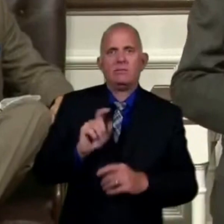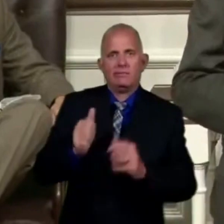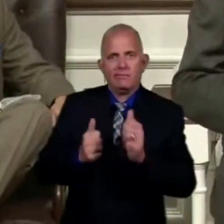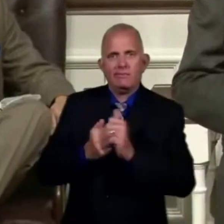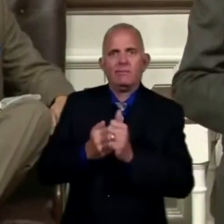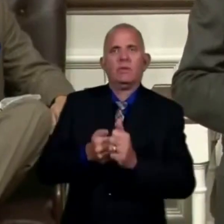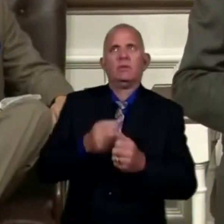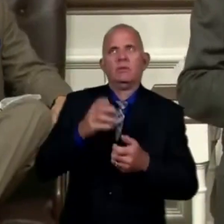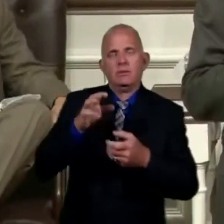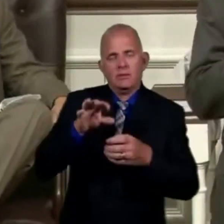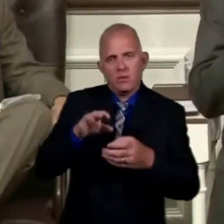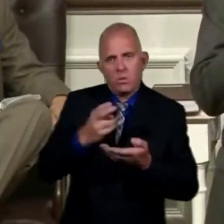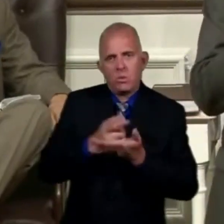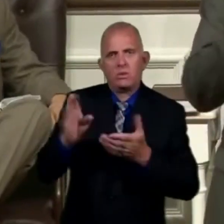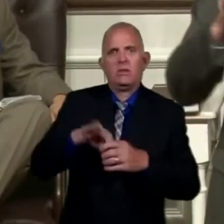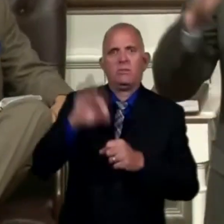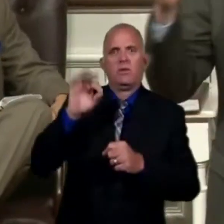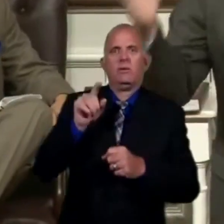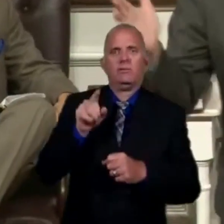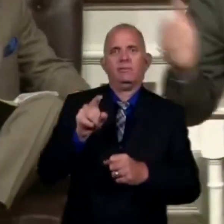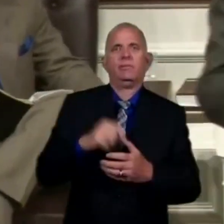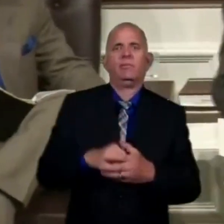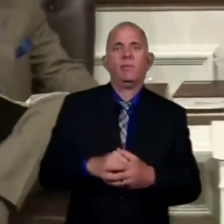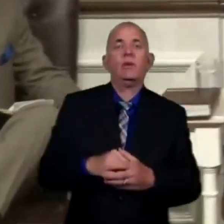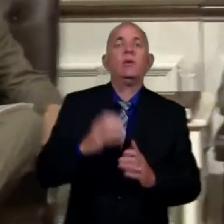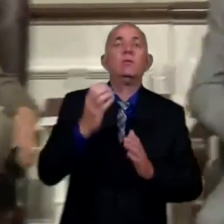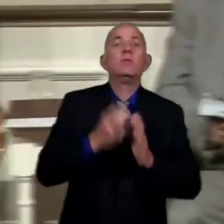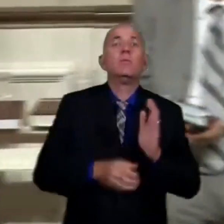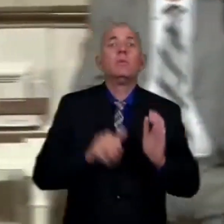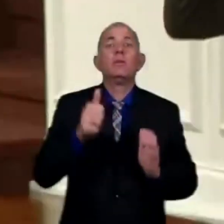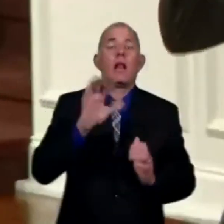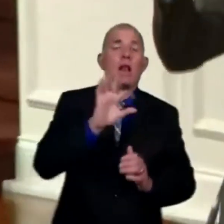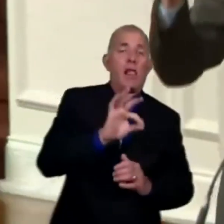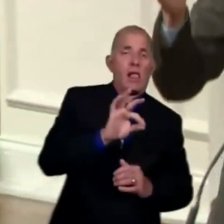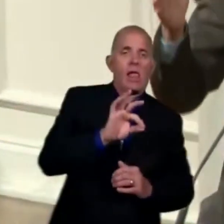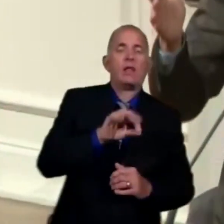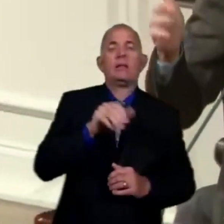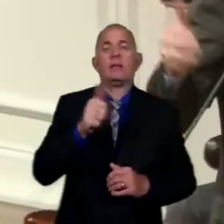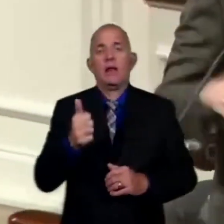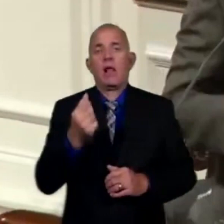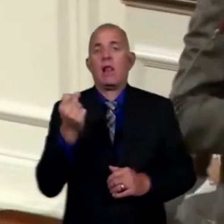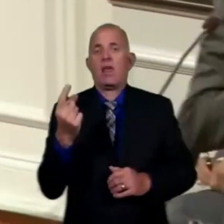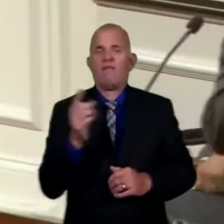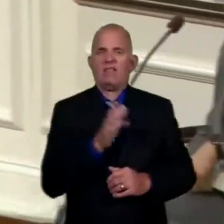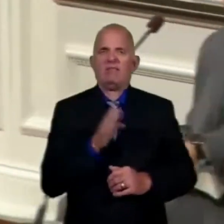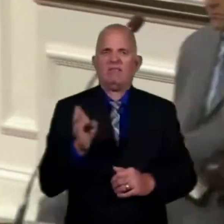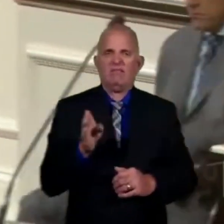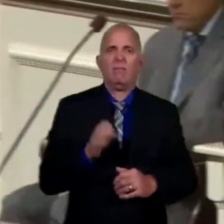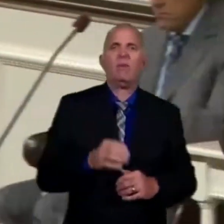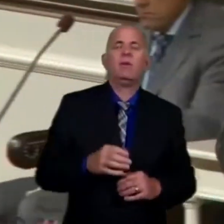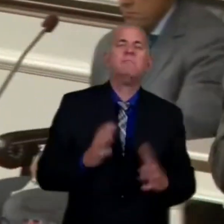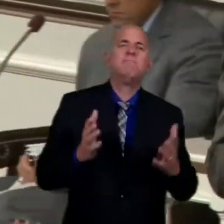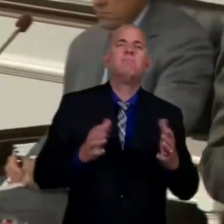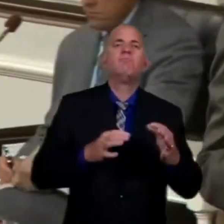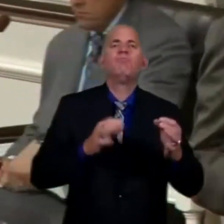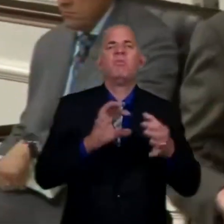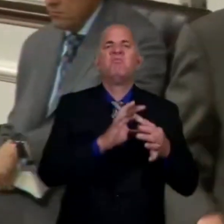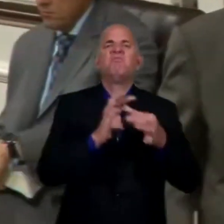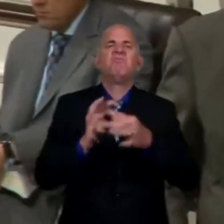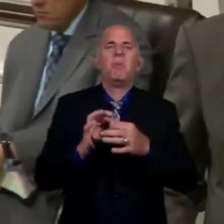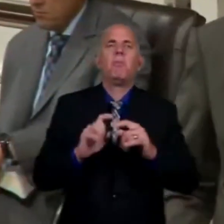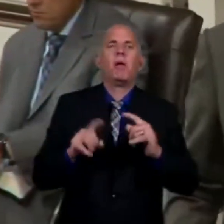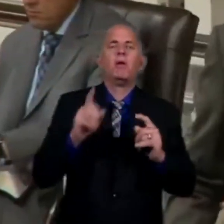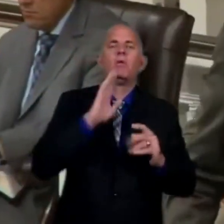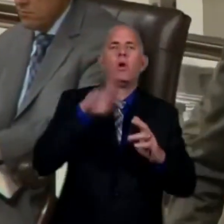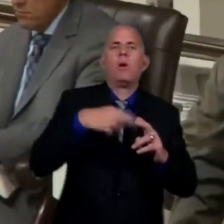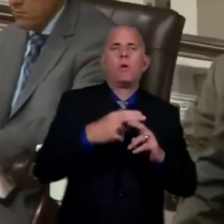life. And then chapters 9, 10, and 11 are somewhat parenthetical, but they have to deal with the sovereignty of